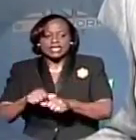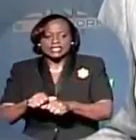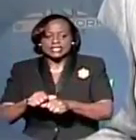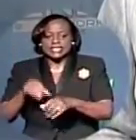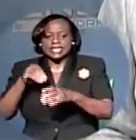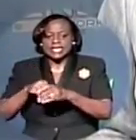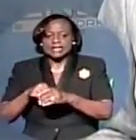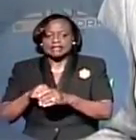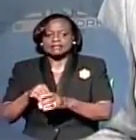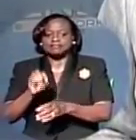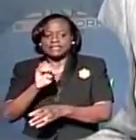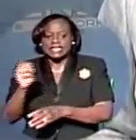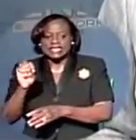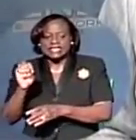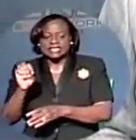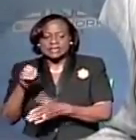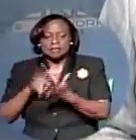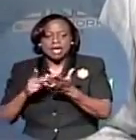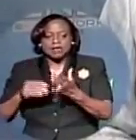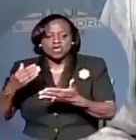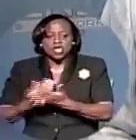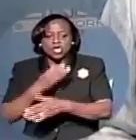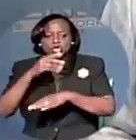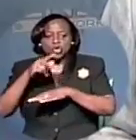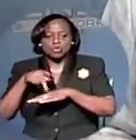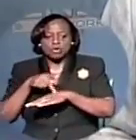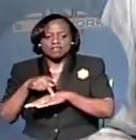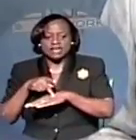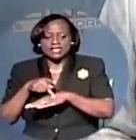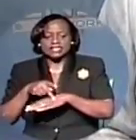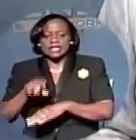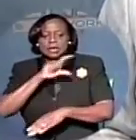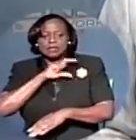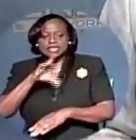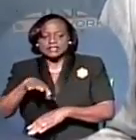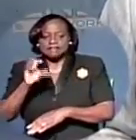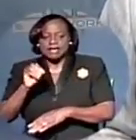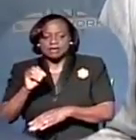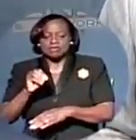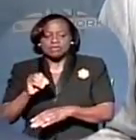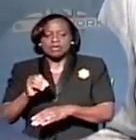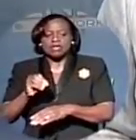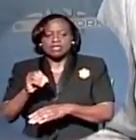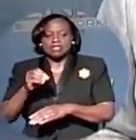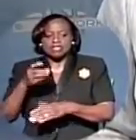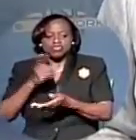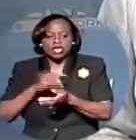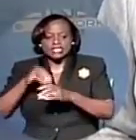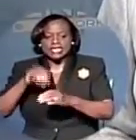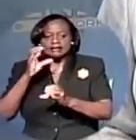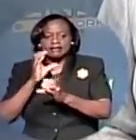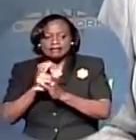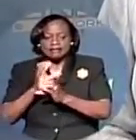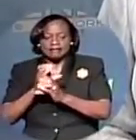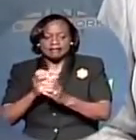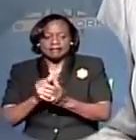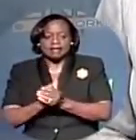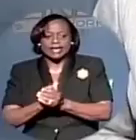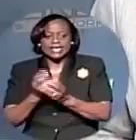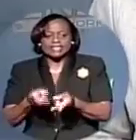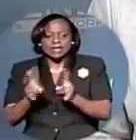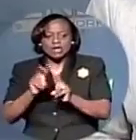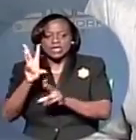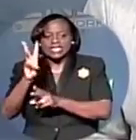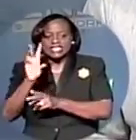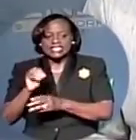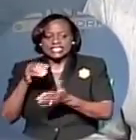Providence after police searched the group's vehicle. There, police found the drugs valued at about $60,000 on the street. An